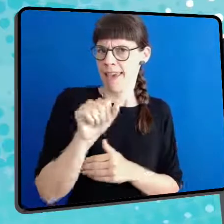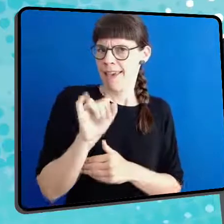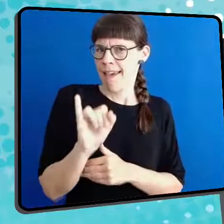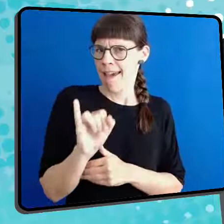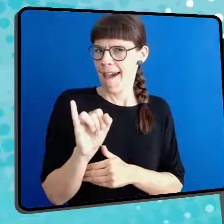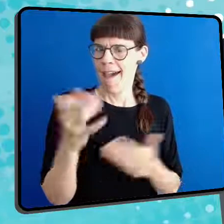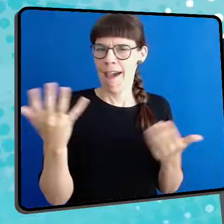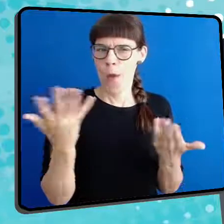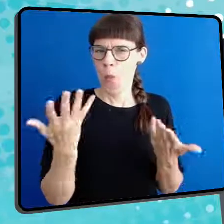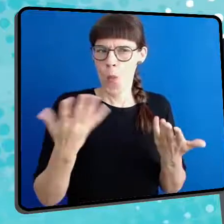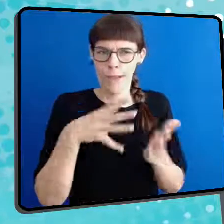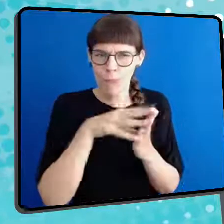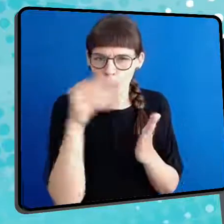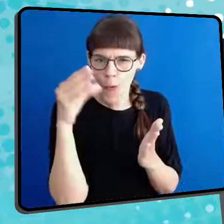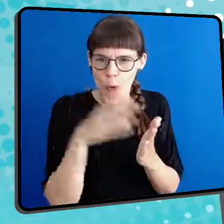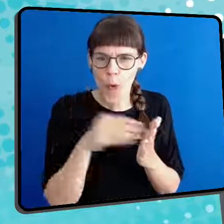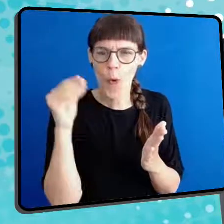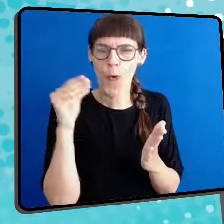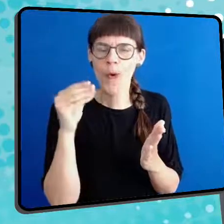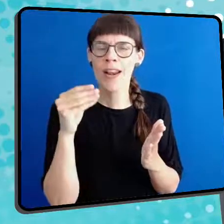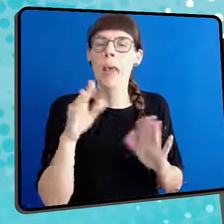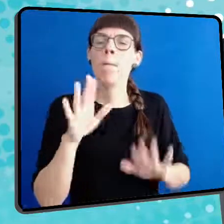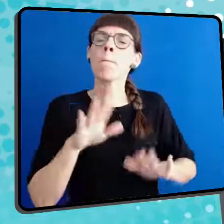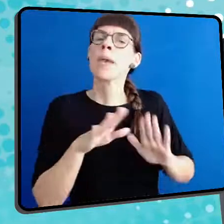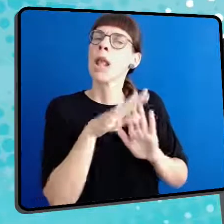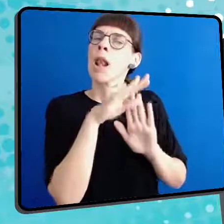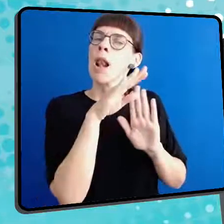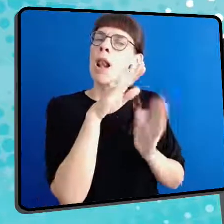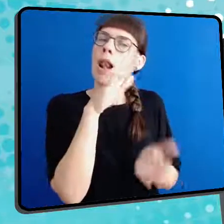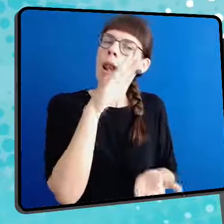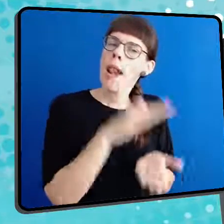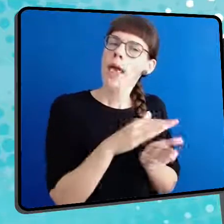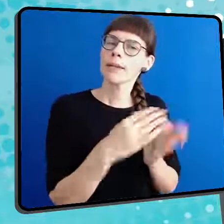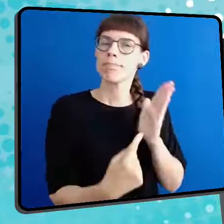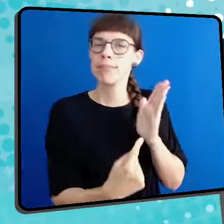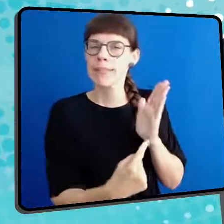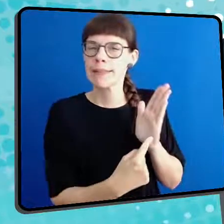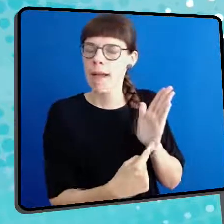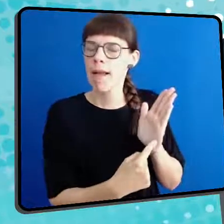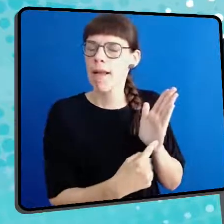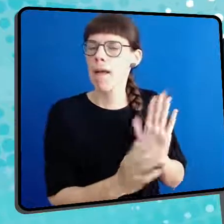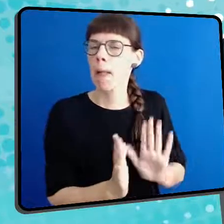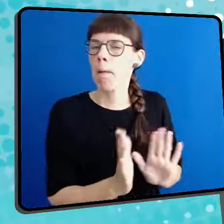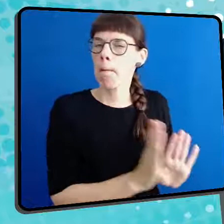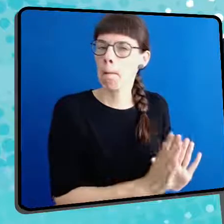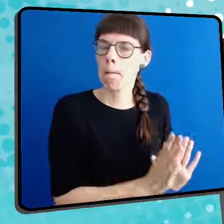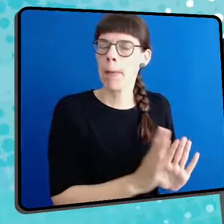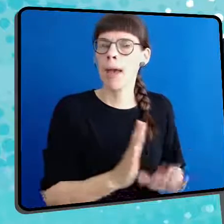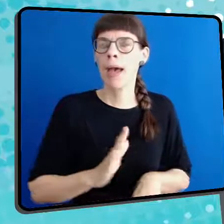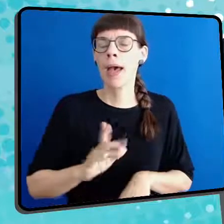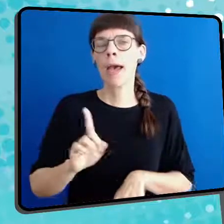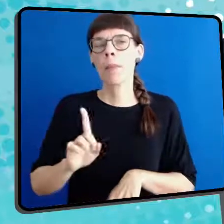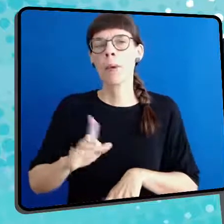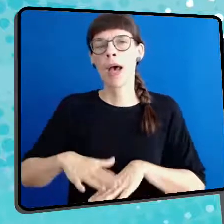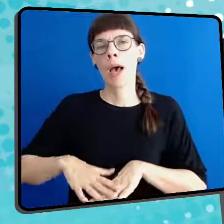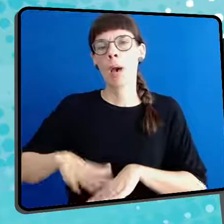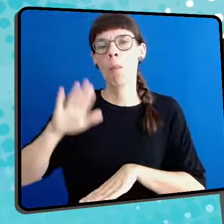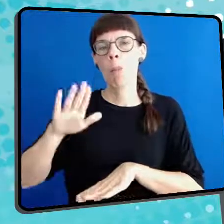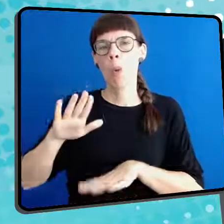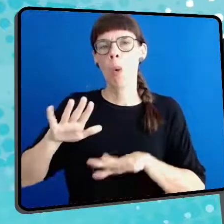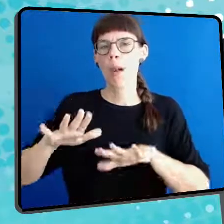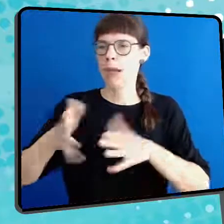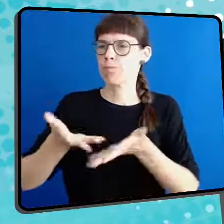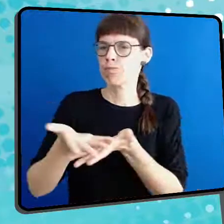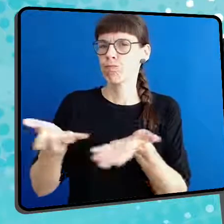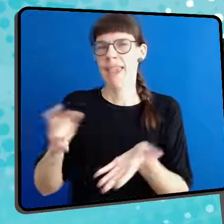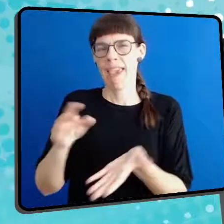imagine for you it's probably less on that technical side and maybe more on the the sort of the area of AI? What was the last